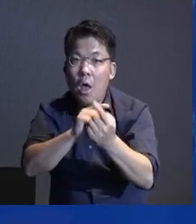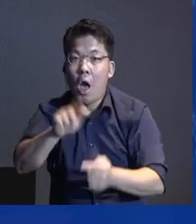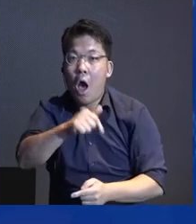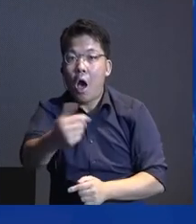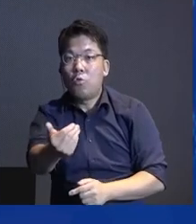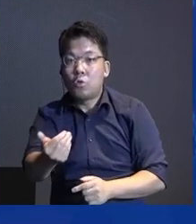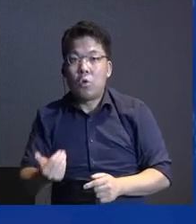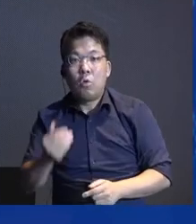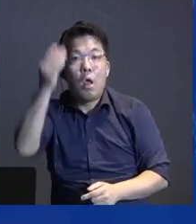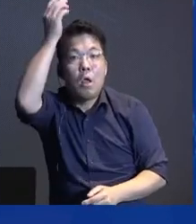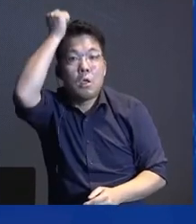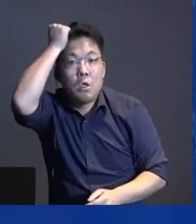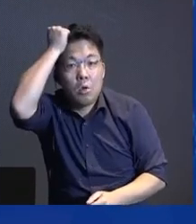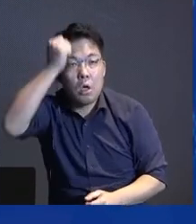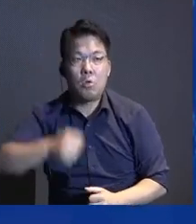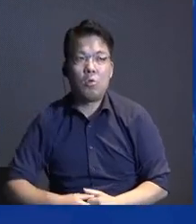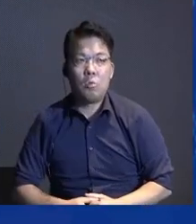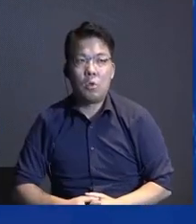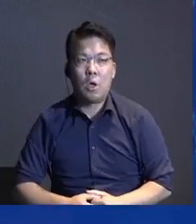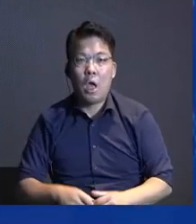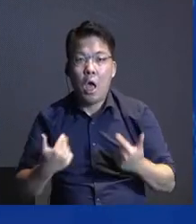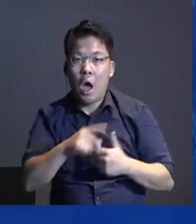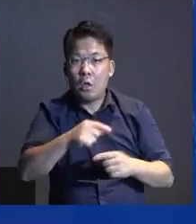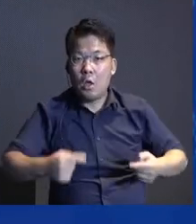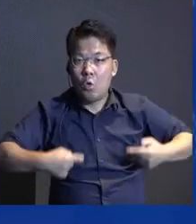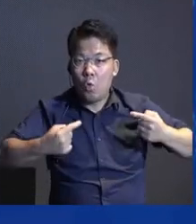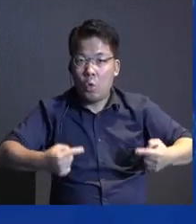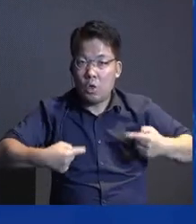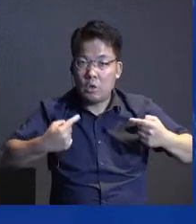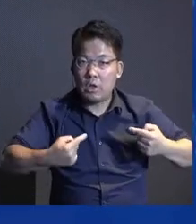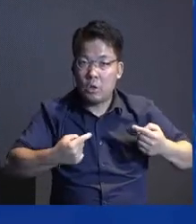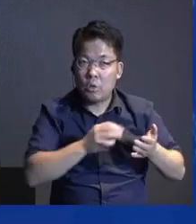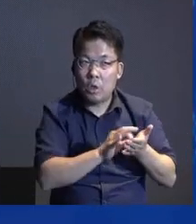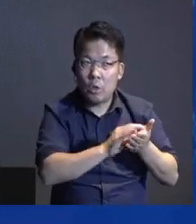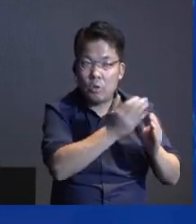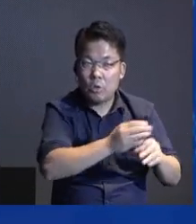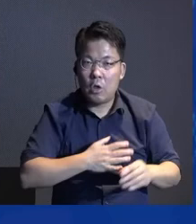couldn't. So staff helped her, and